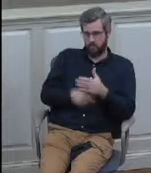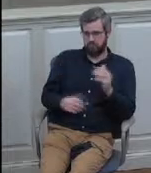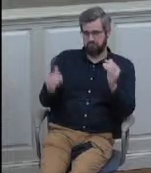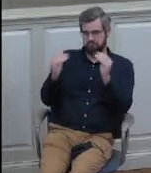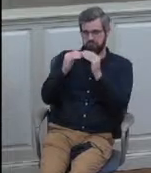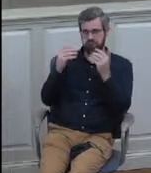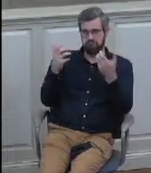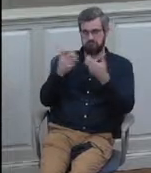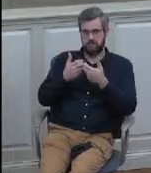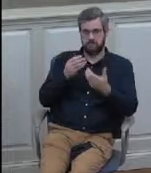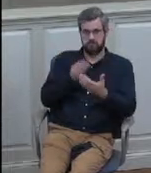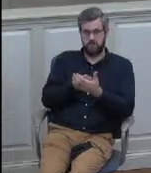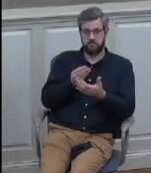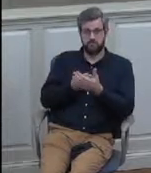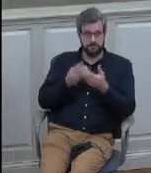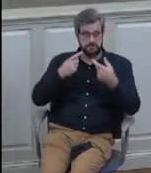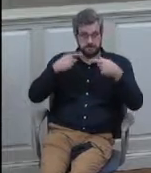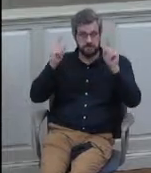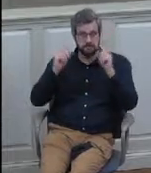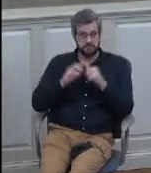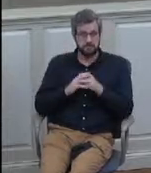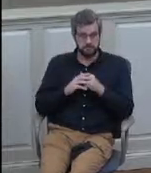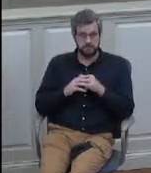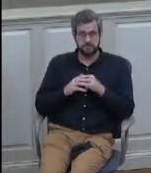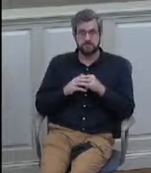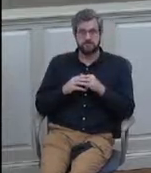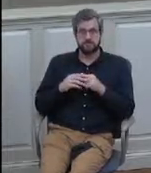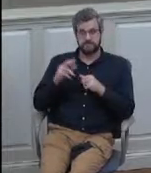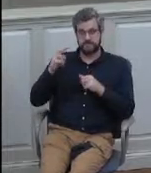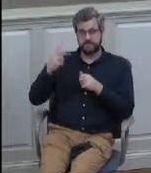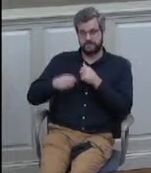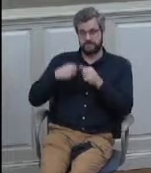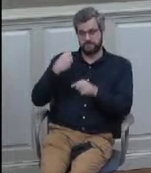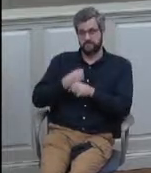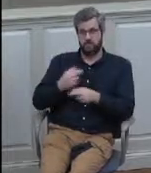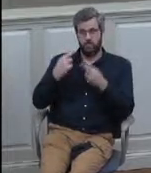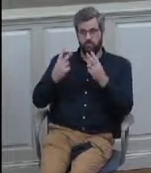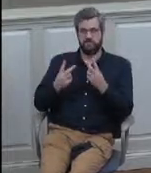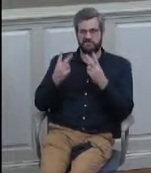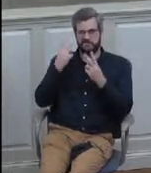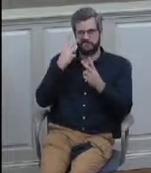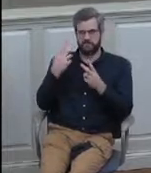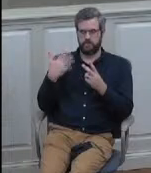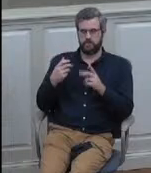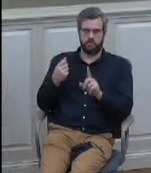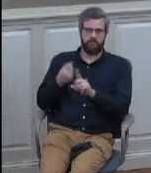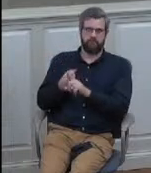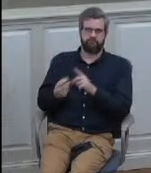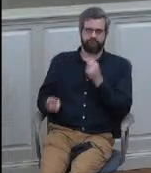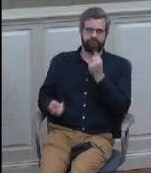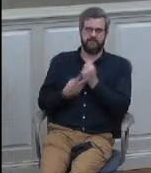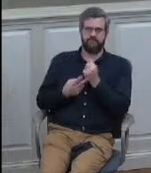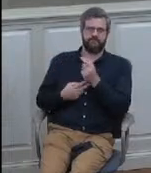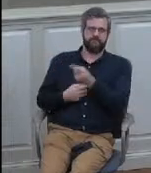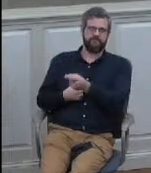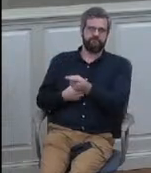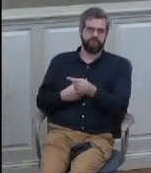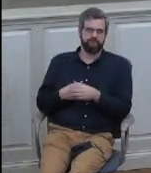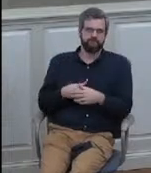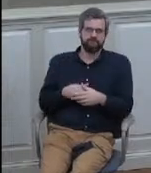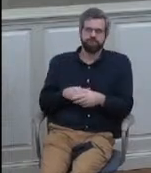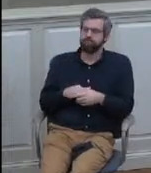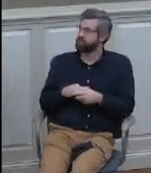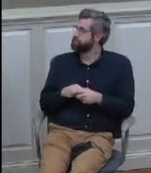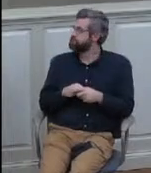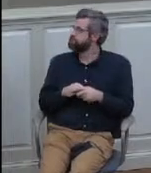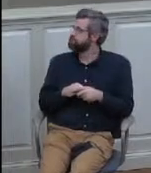is a success in year one. So year two is when we'll hopefully see our big impacts on cost containment.